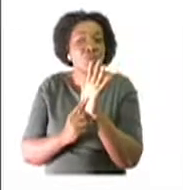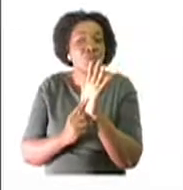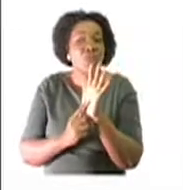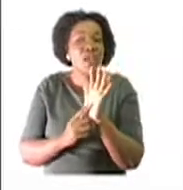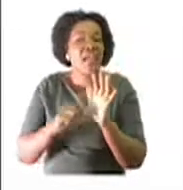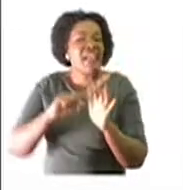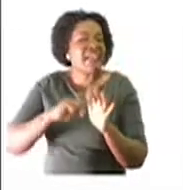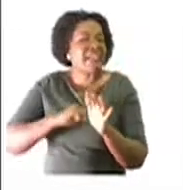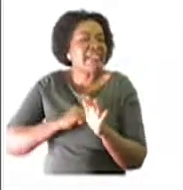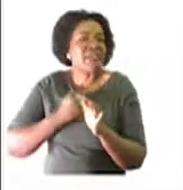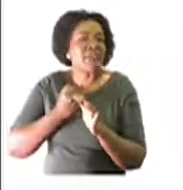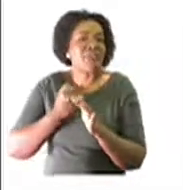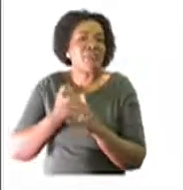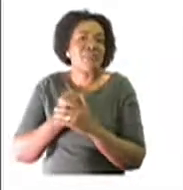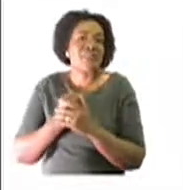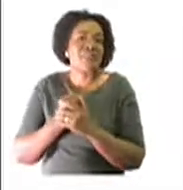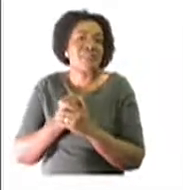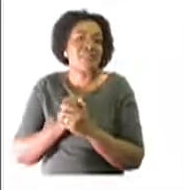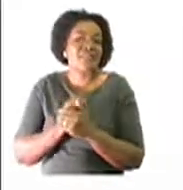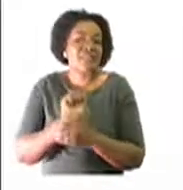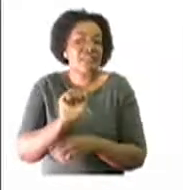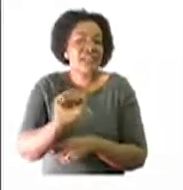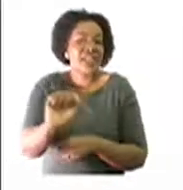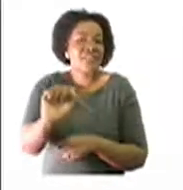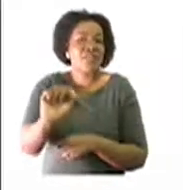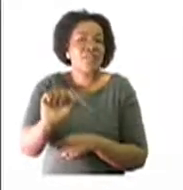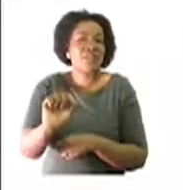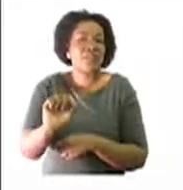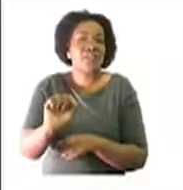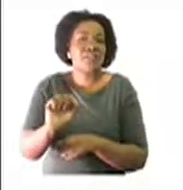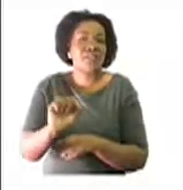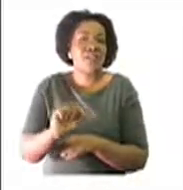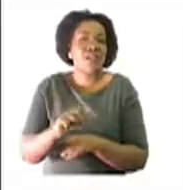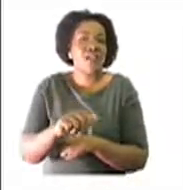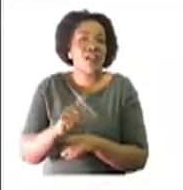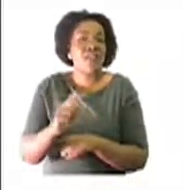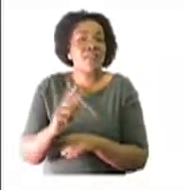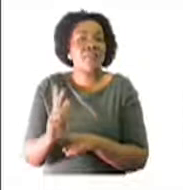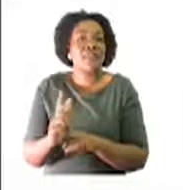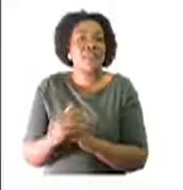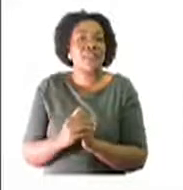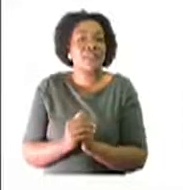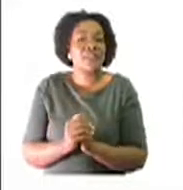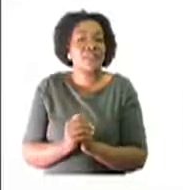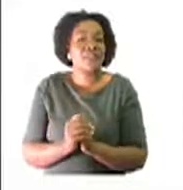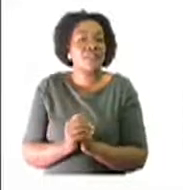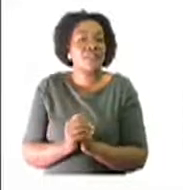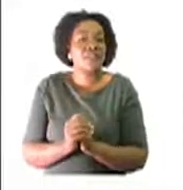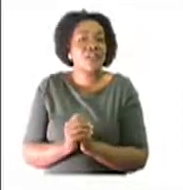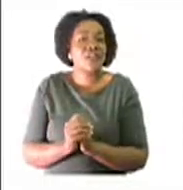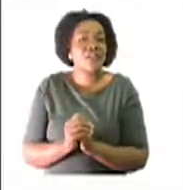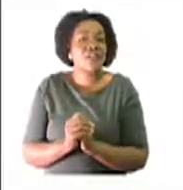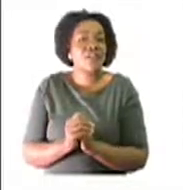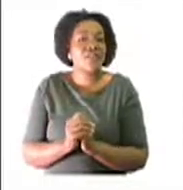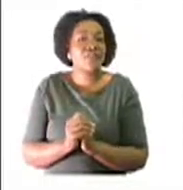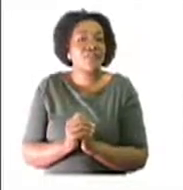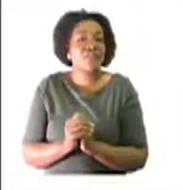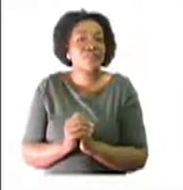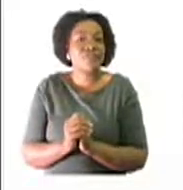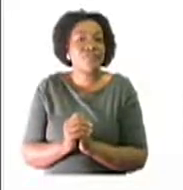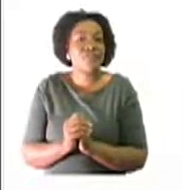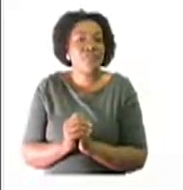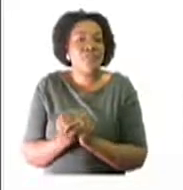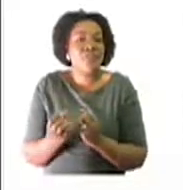that belongs to you, something that belongs to somebody else, and so on. It shows ownership, and we have